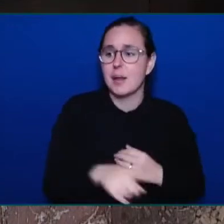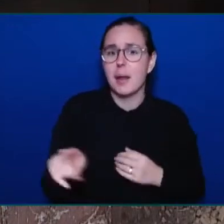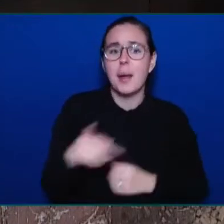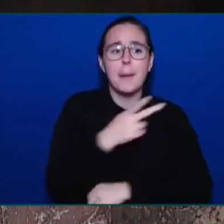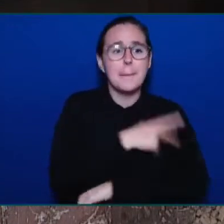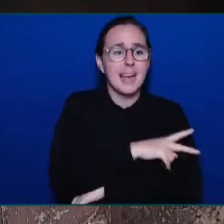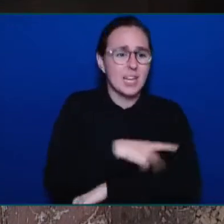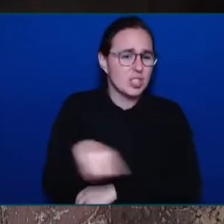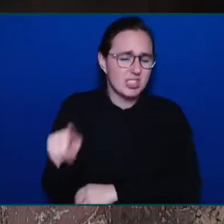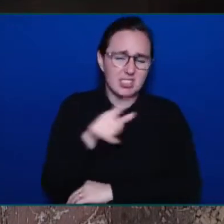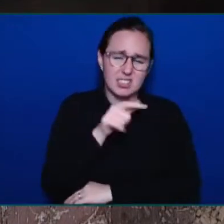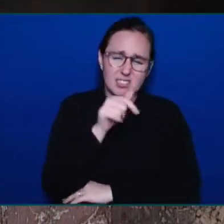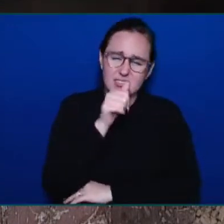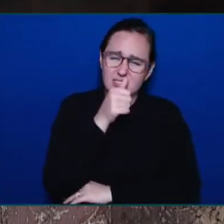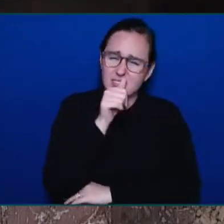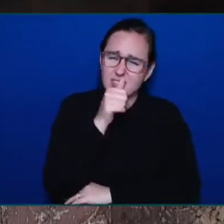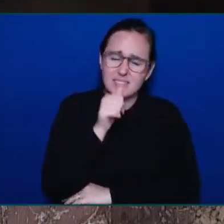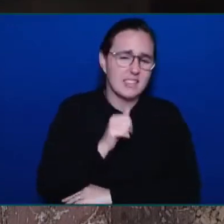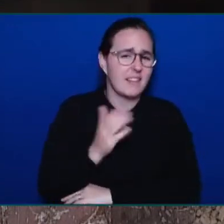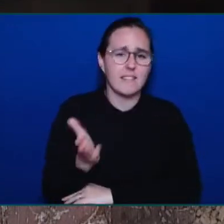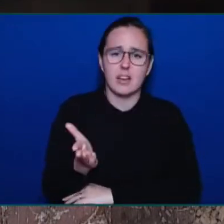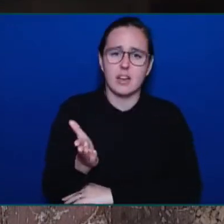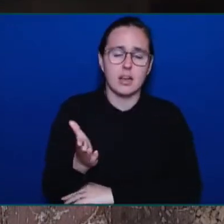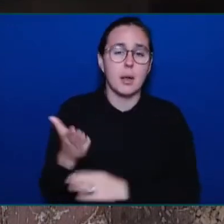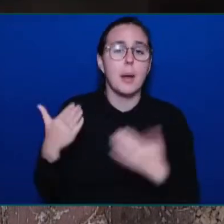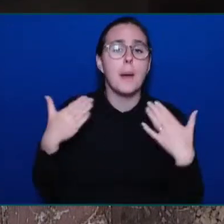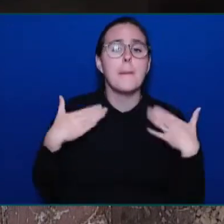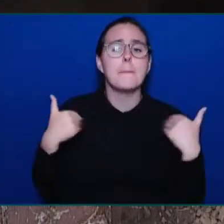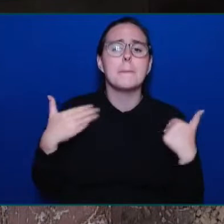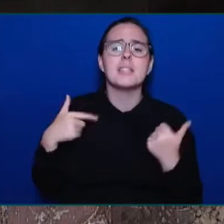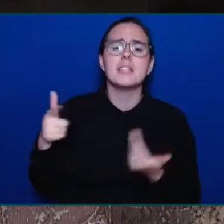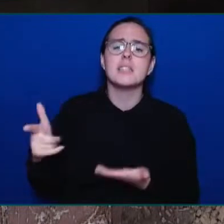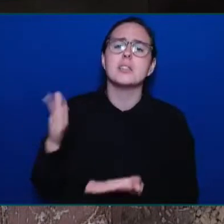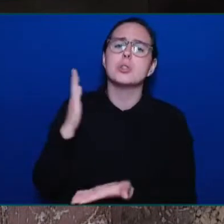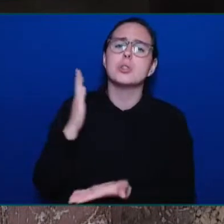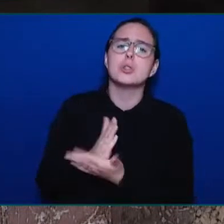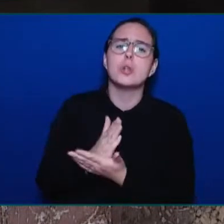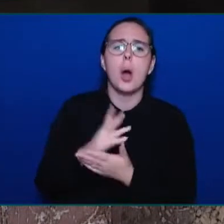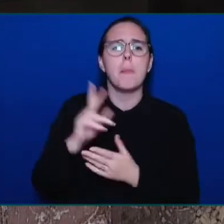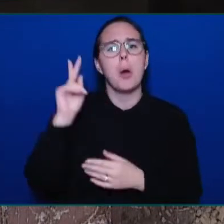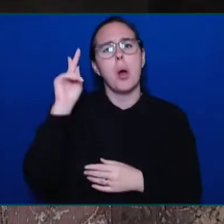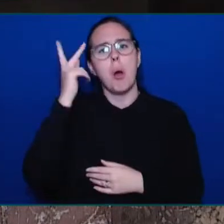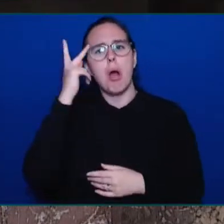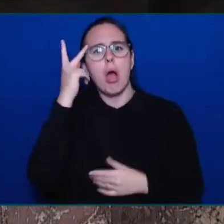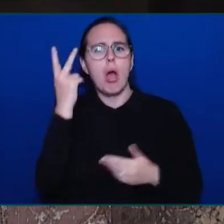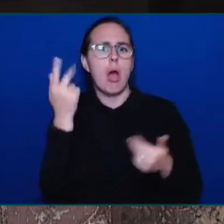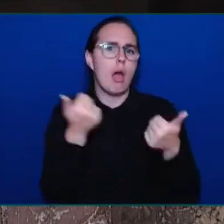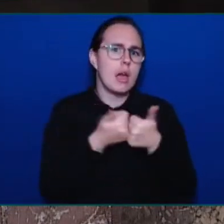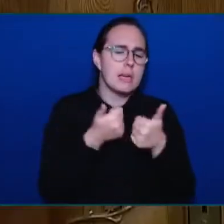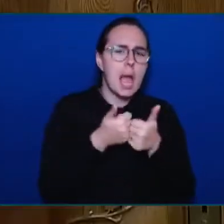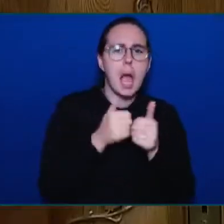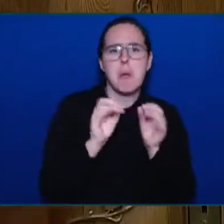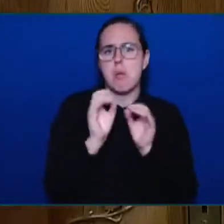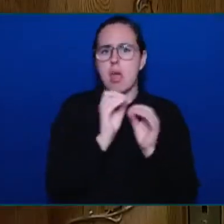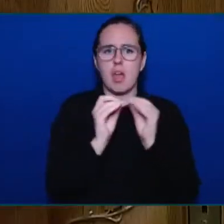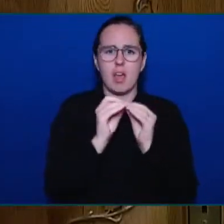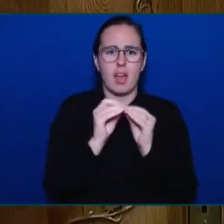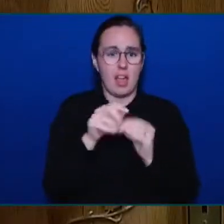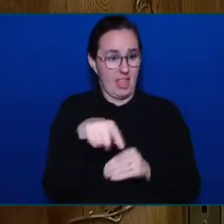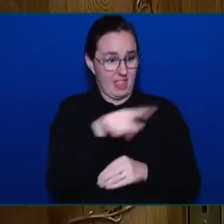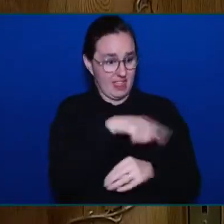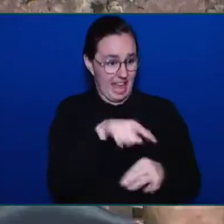back the healthcare workers that have left the system due to their choice to not receive the COVID-19 vaccine? Minister of